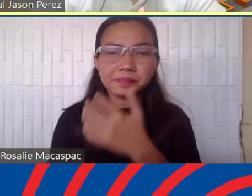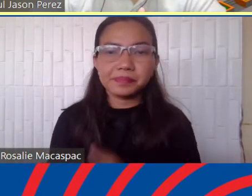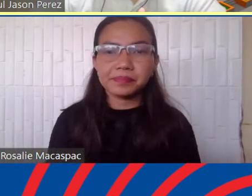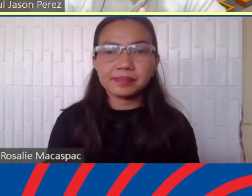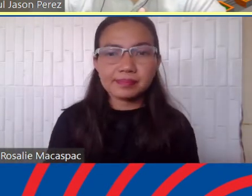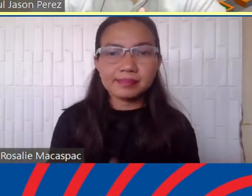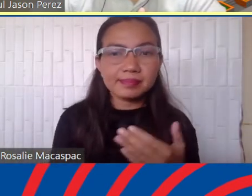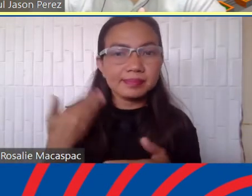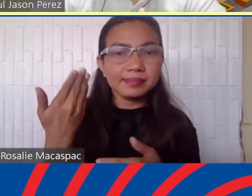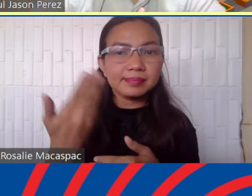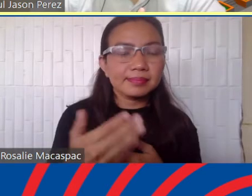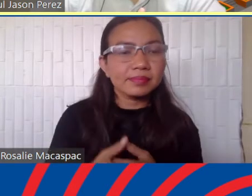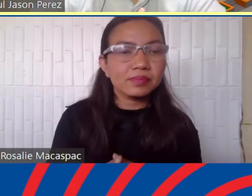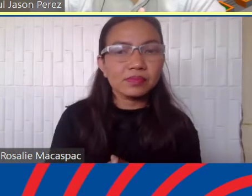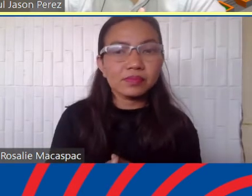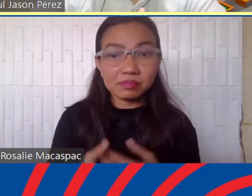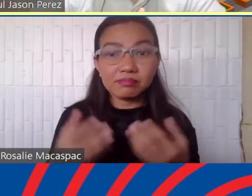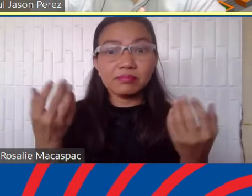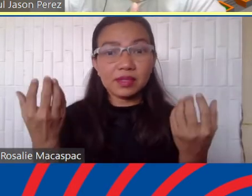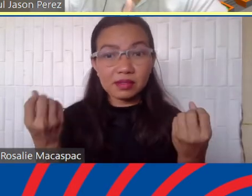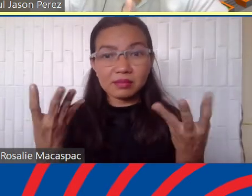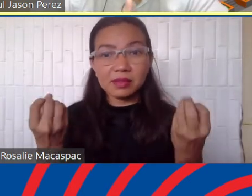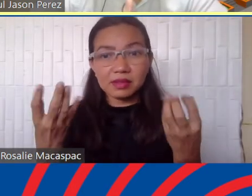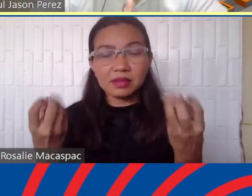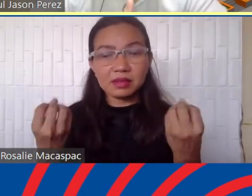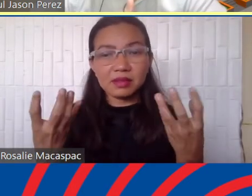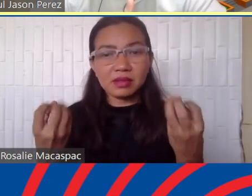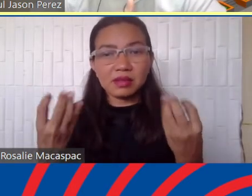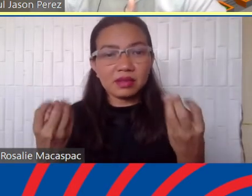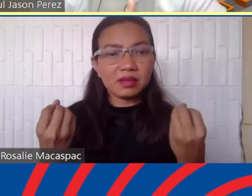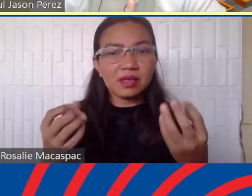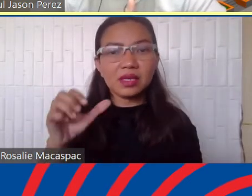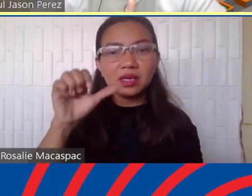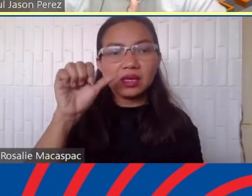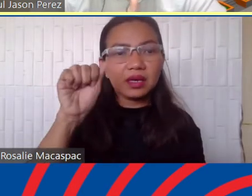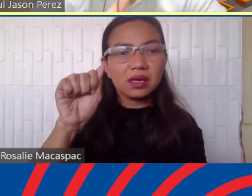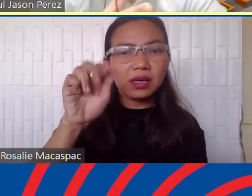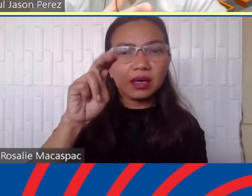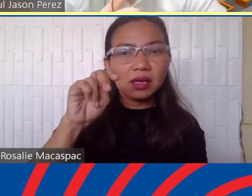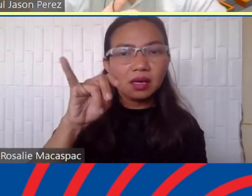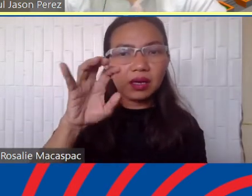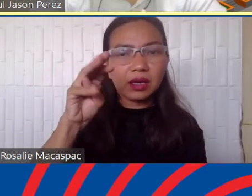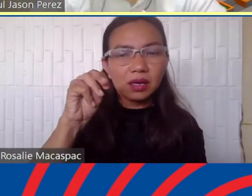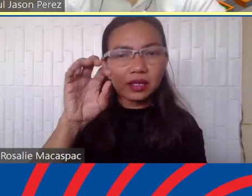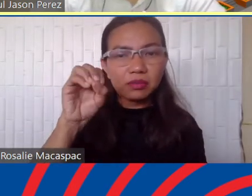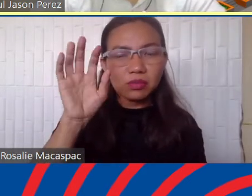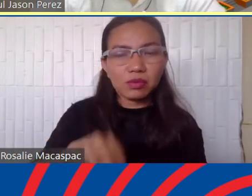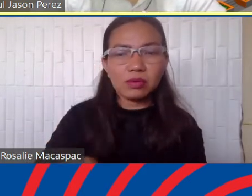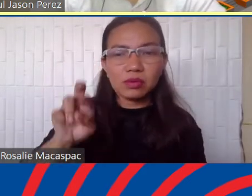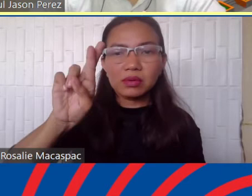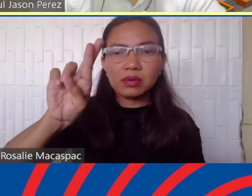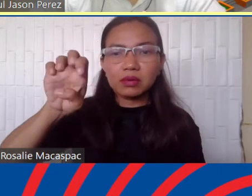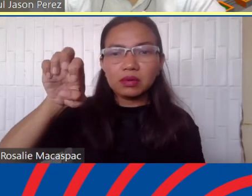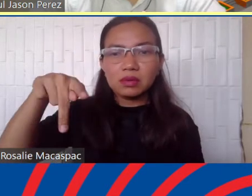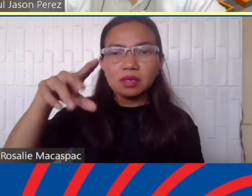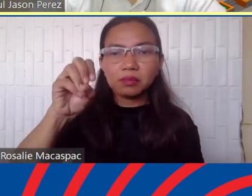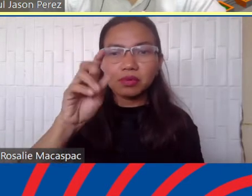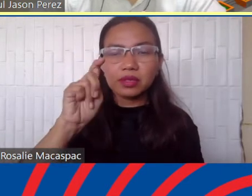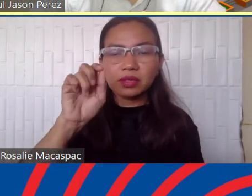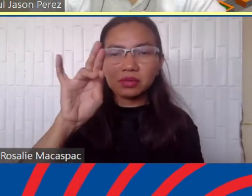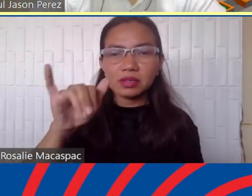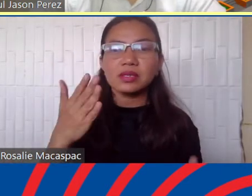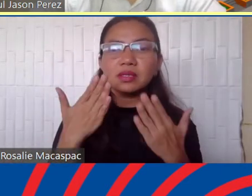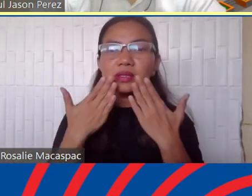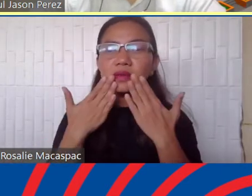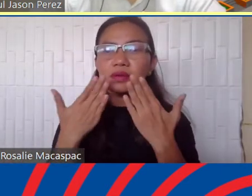Ayun. So a lot of you are Animo repository. I have yet to check that. No? So thank you